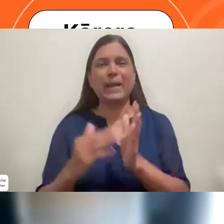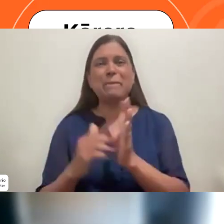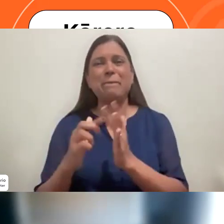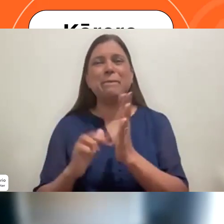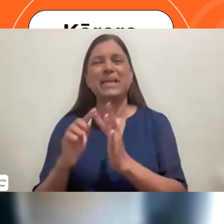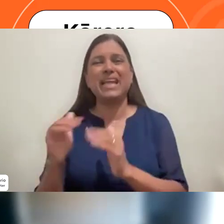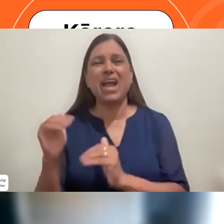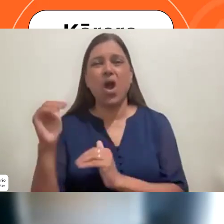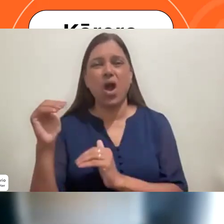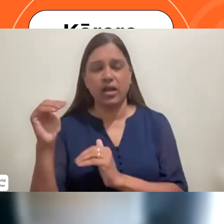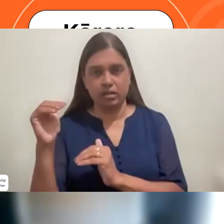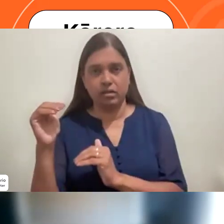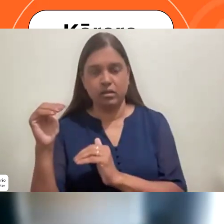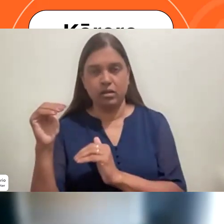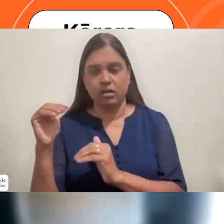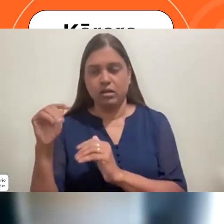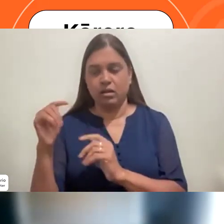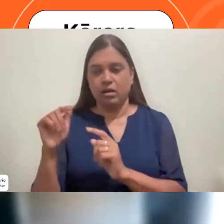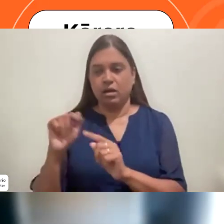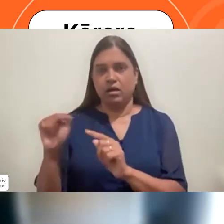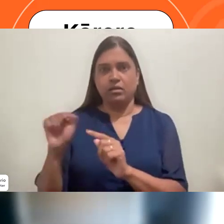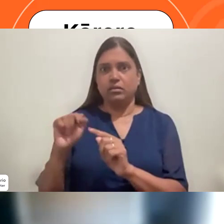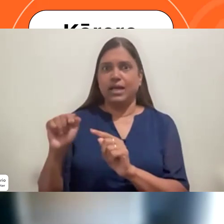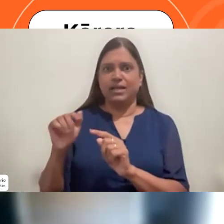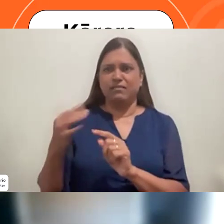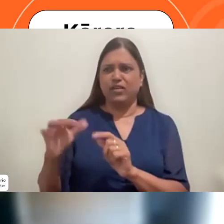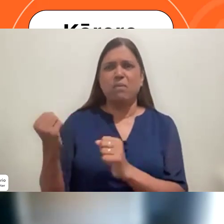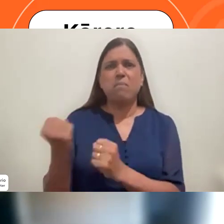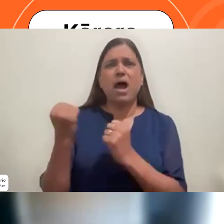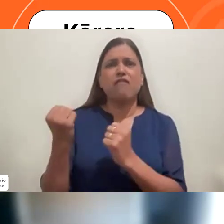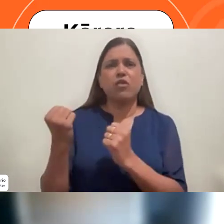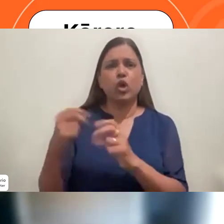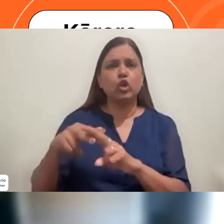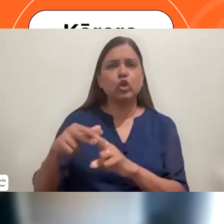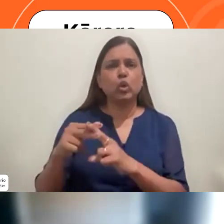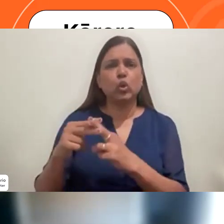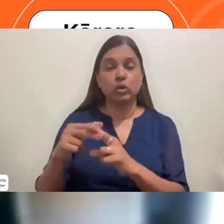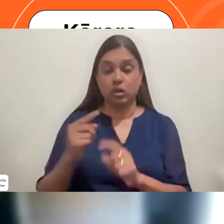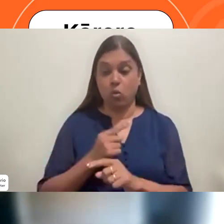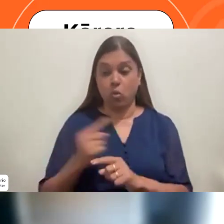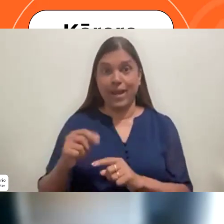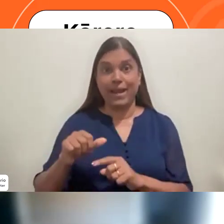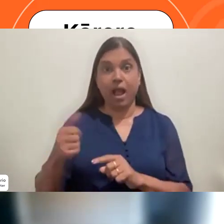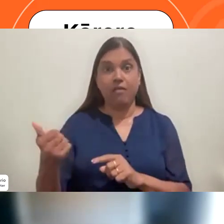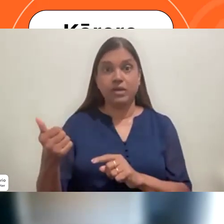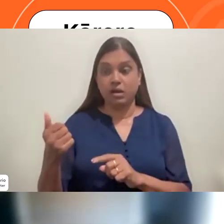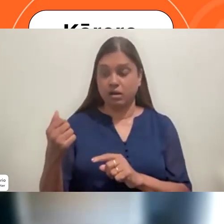those in combination are extremely powerful. The week after it came out, I developed a program myself. I've got